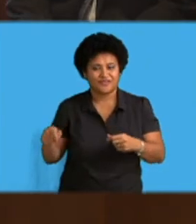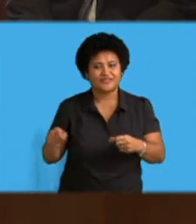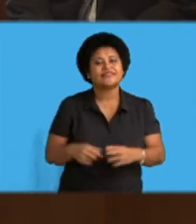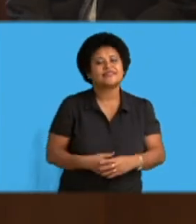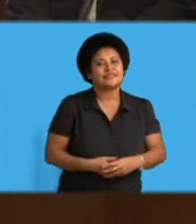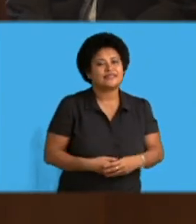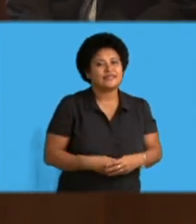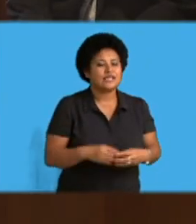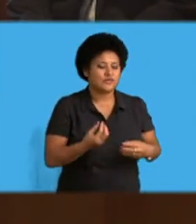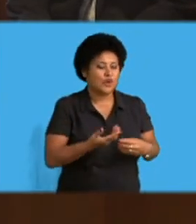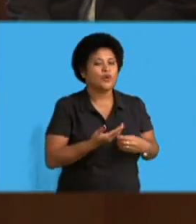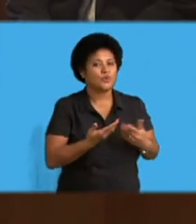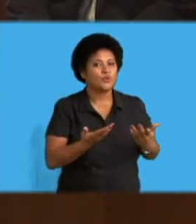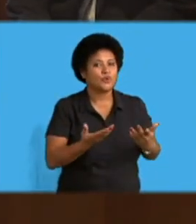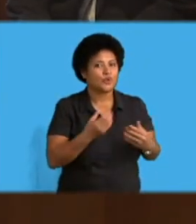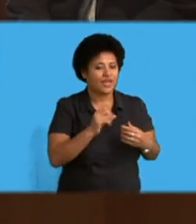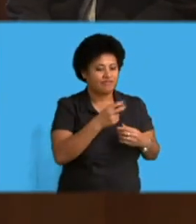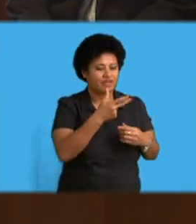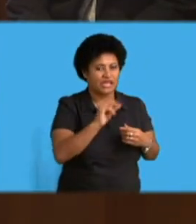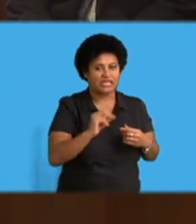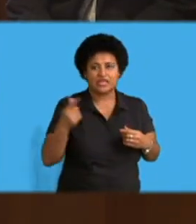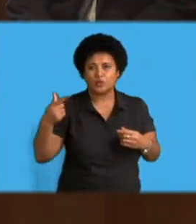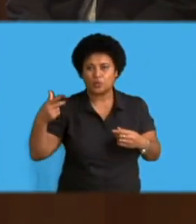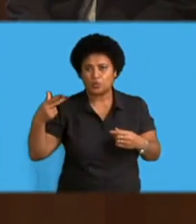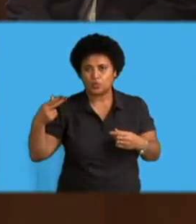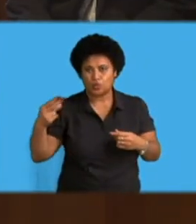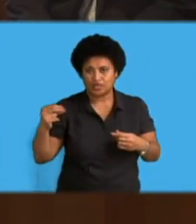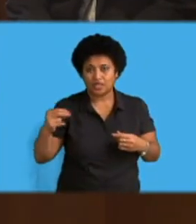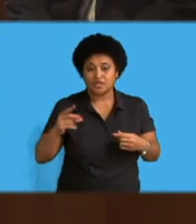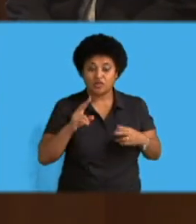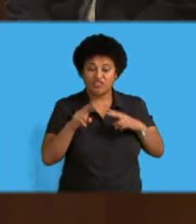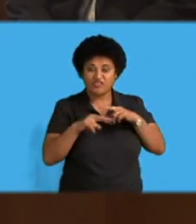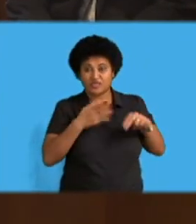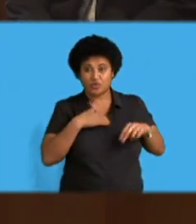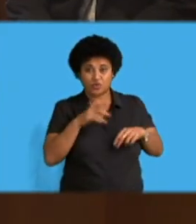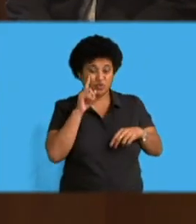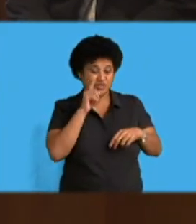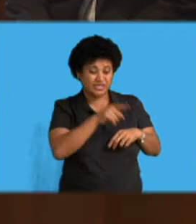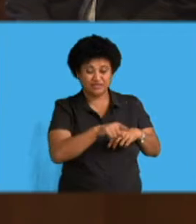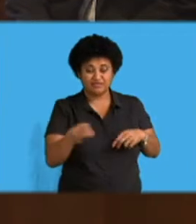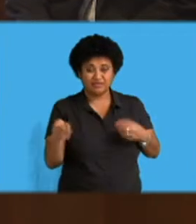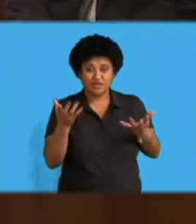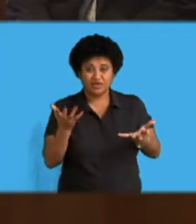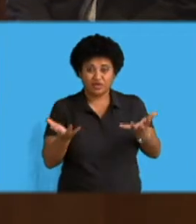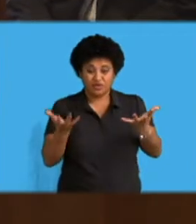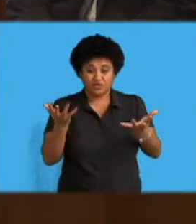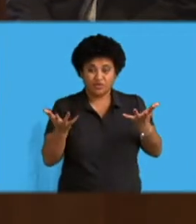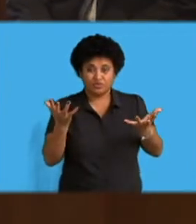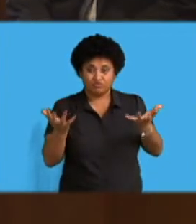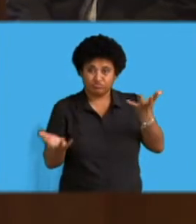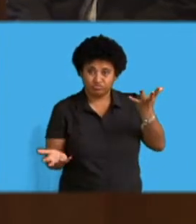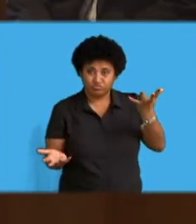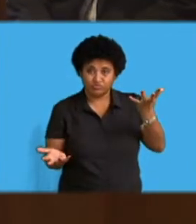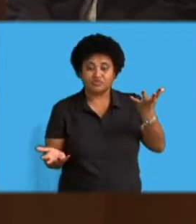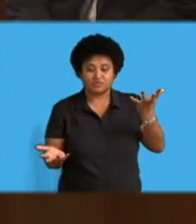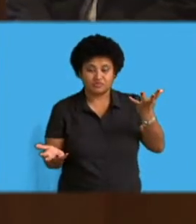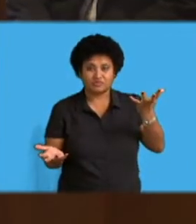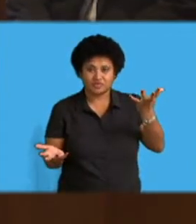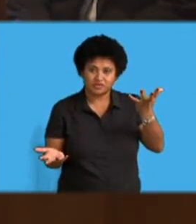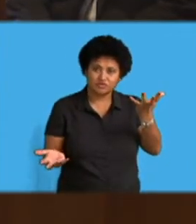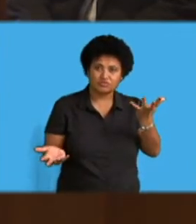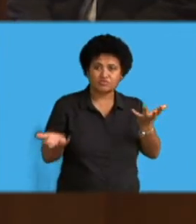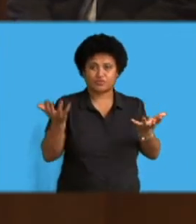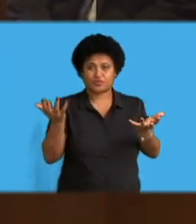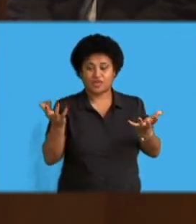presidency of COP23, Fiji would like to see this ratio move so that there is more financing for adaptation investments, particularly for